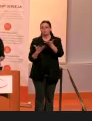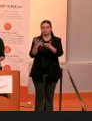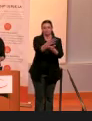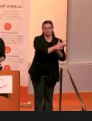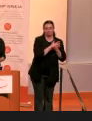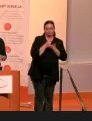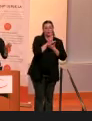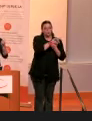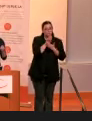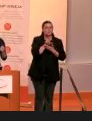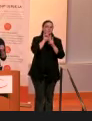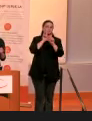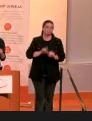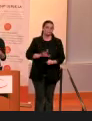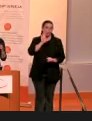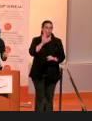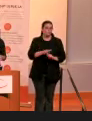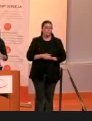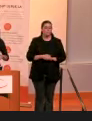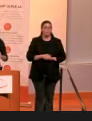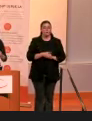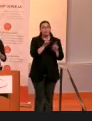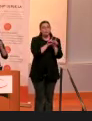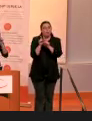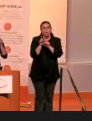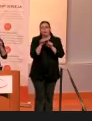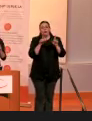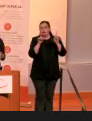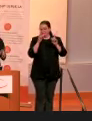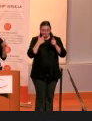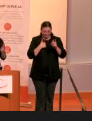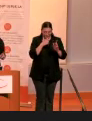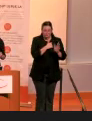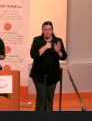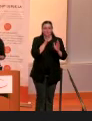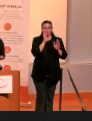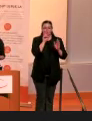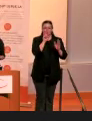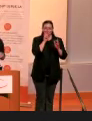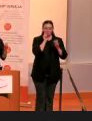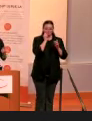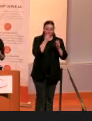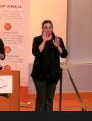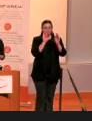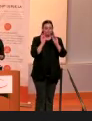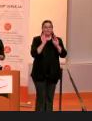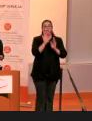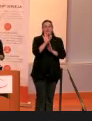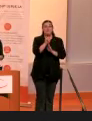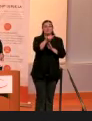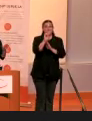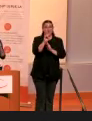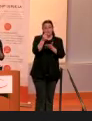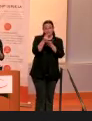questions. There's also a flyer in the folder from Fate. I can't talk. From Fate Therapeutics, one of our sponsors here